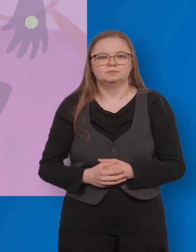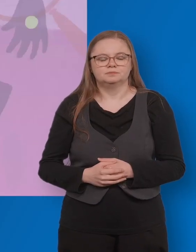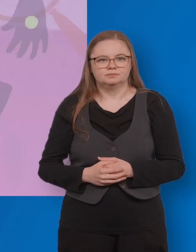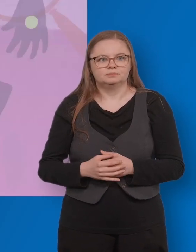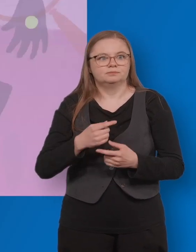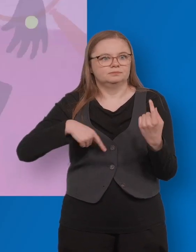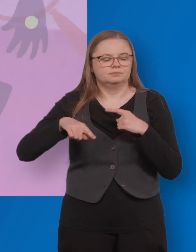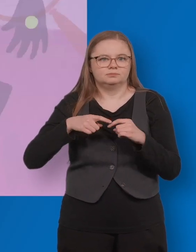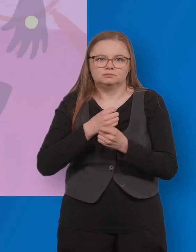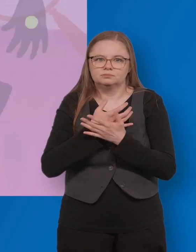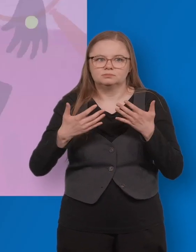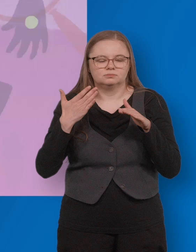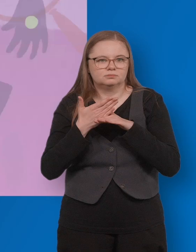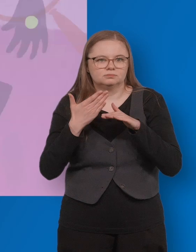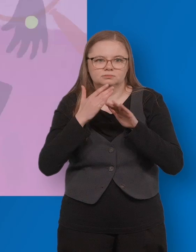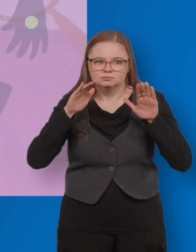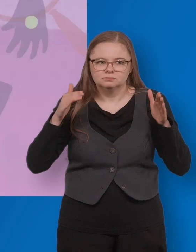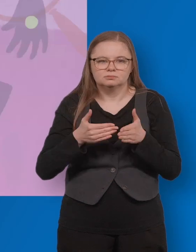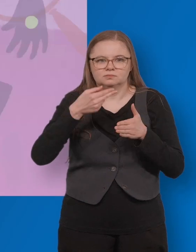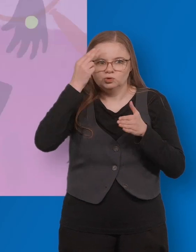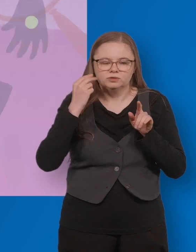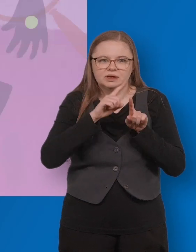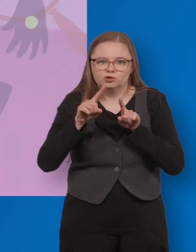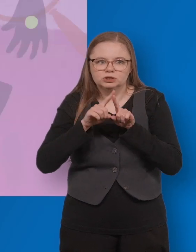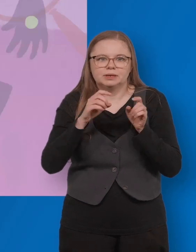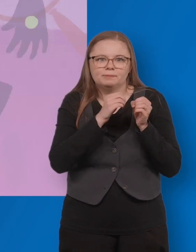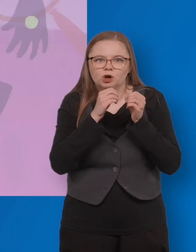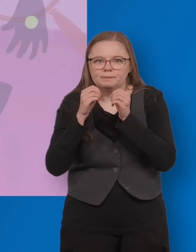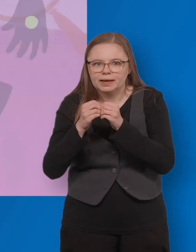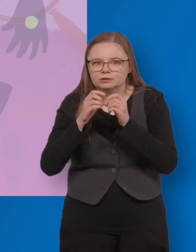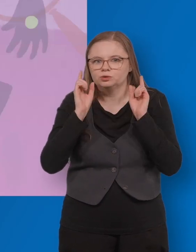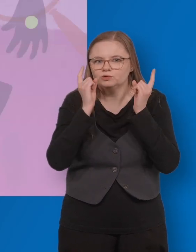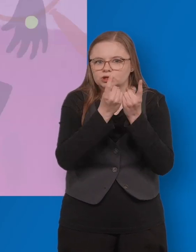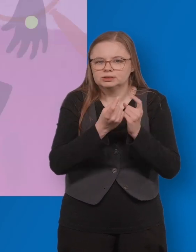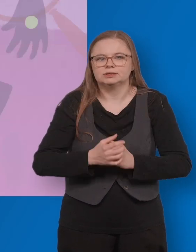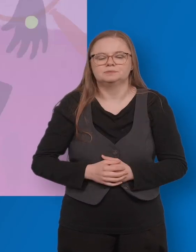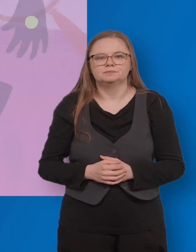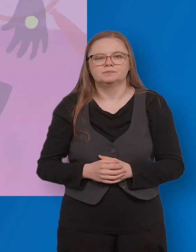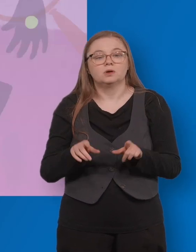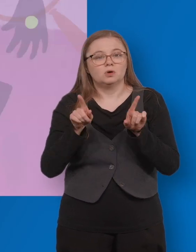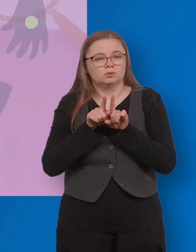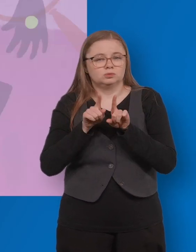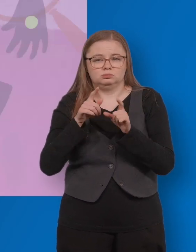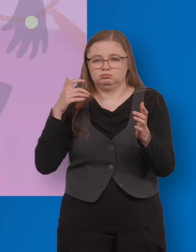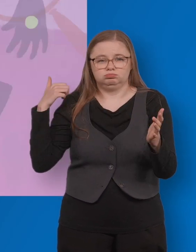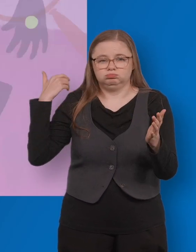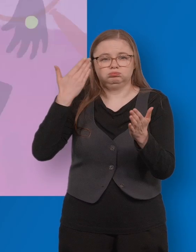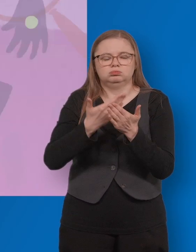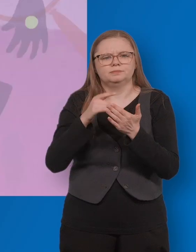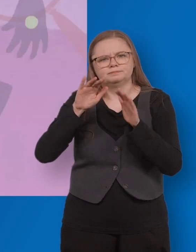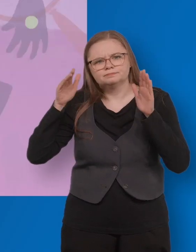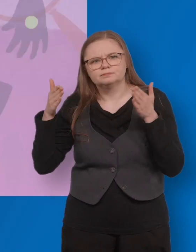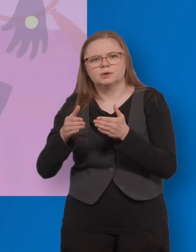on neurodiversity at Birkbeck, but particularly and with a long history of doing that from a